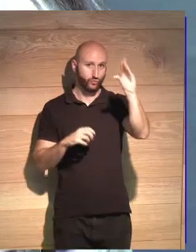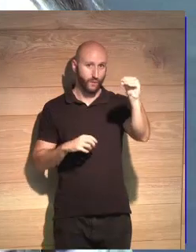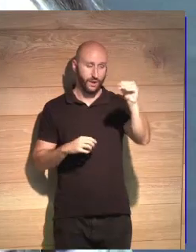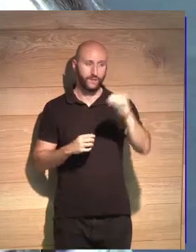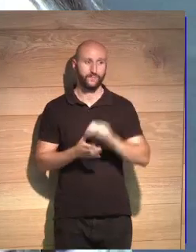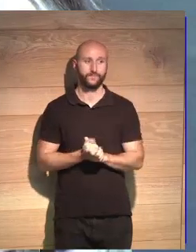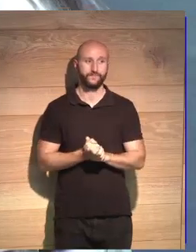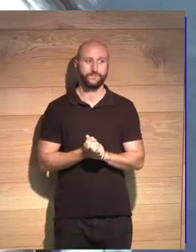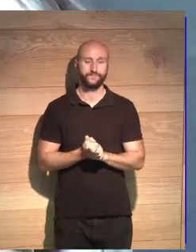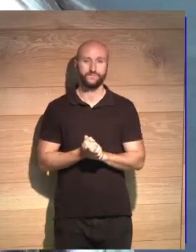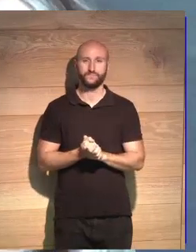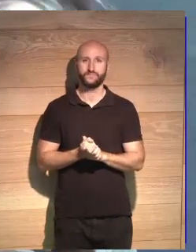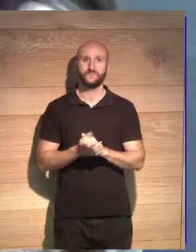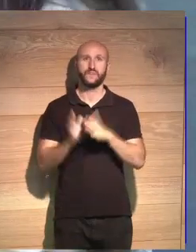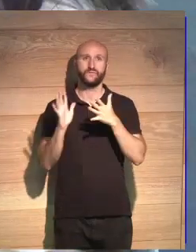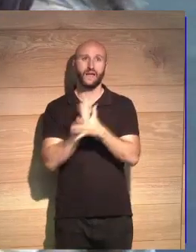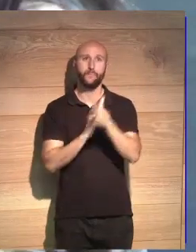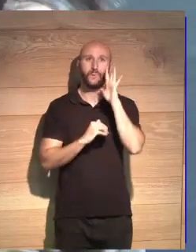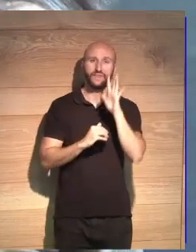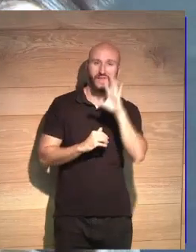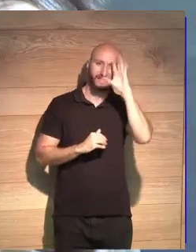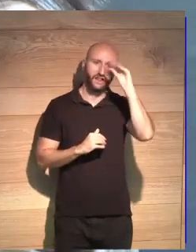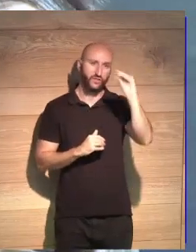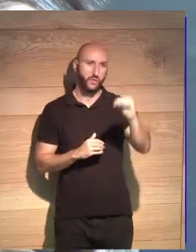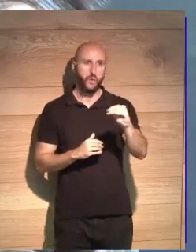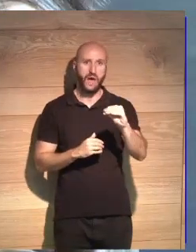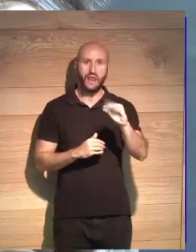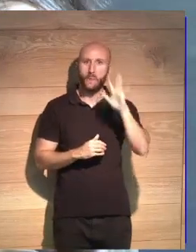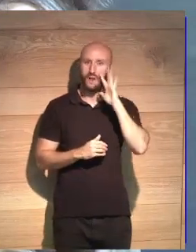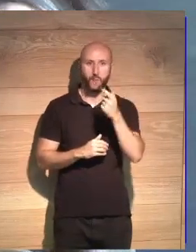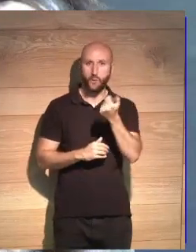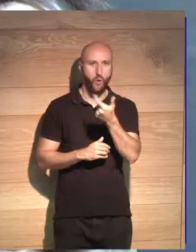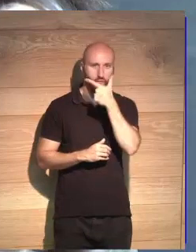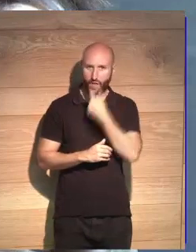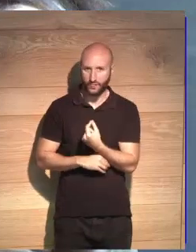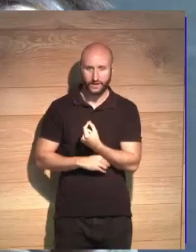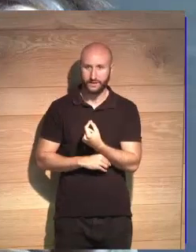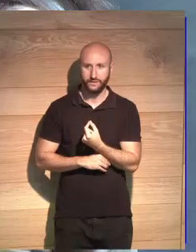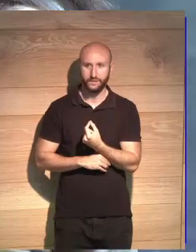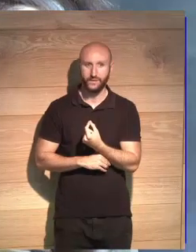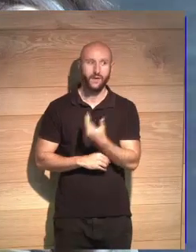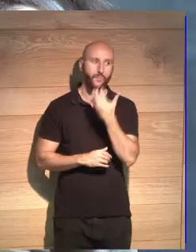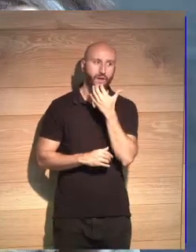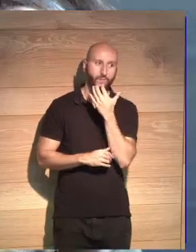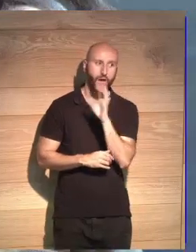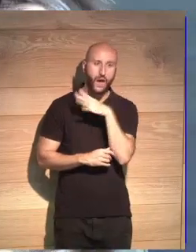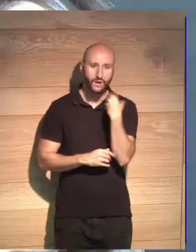that's not intellectual, that's not intellectually demanding, while we have